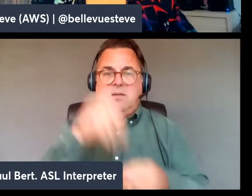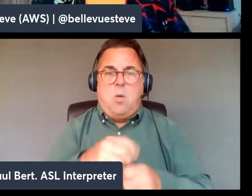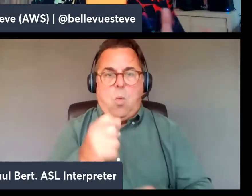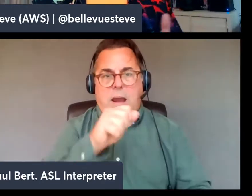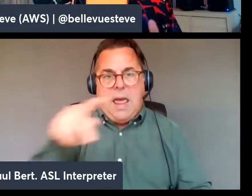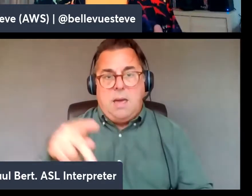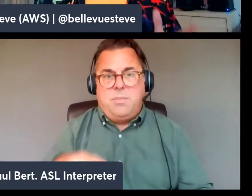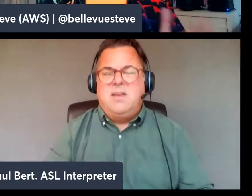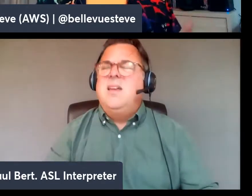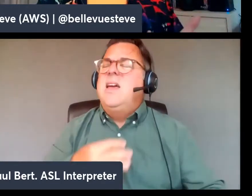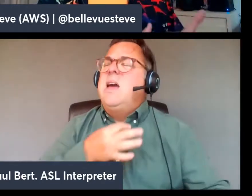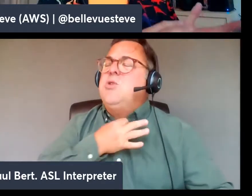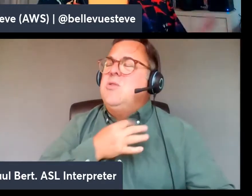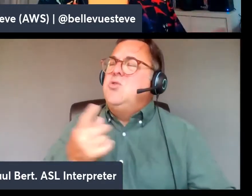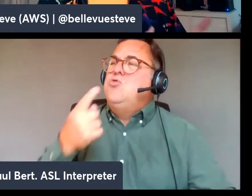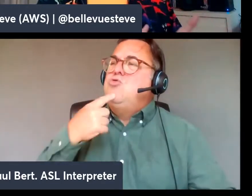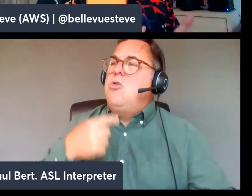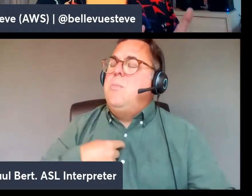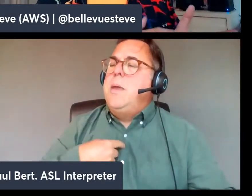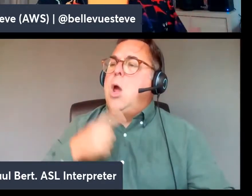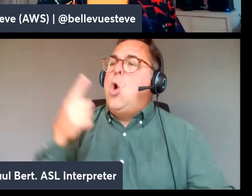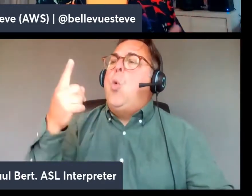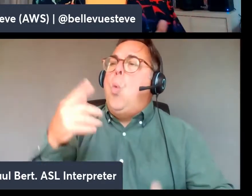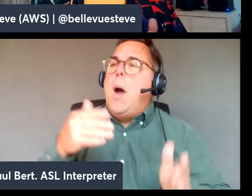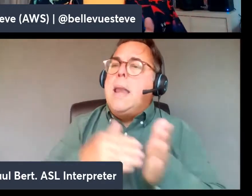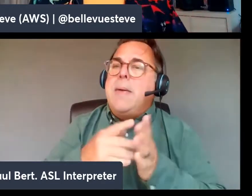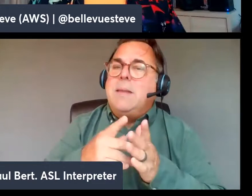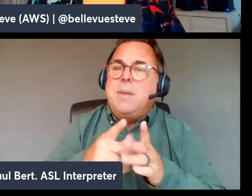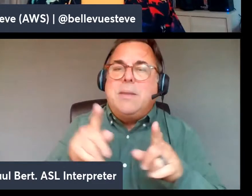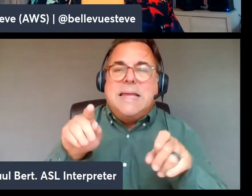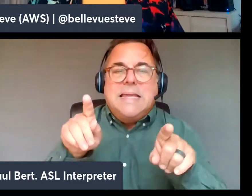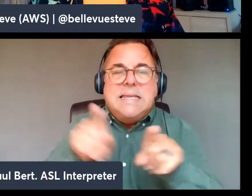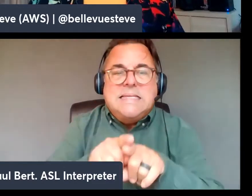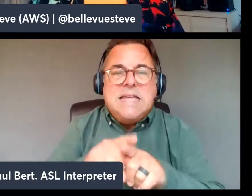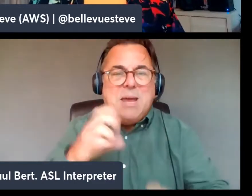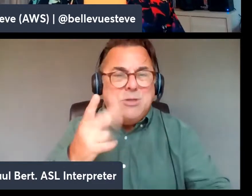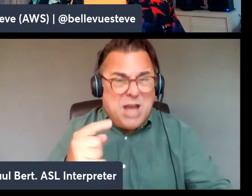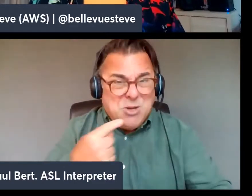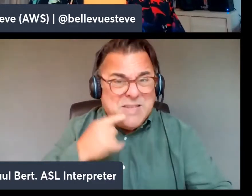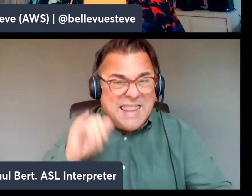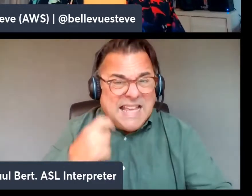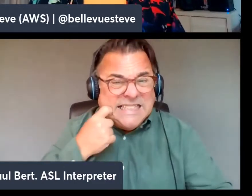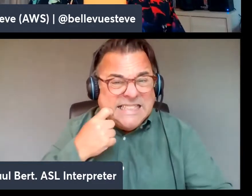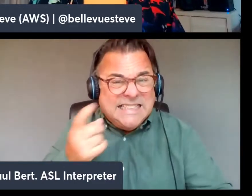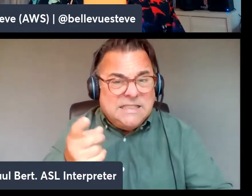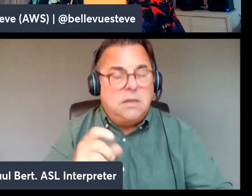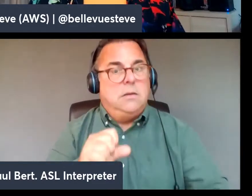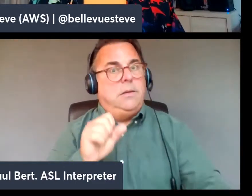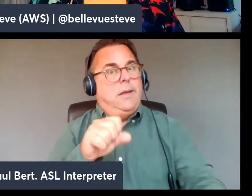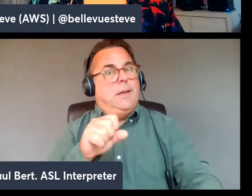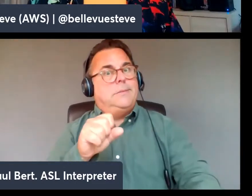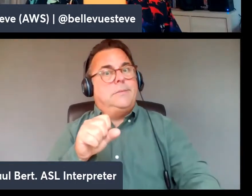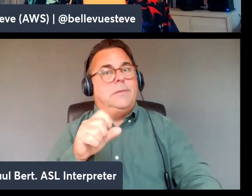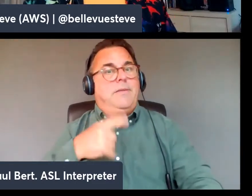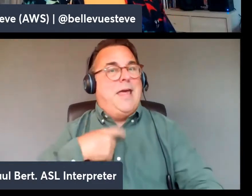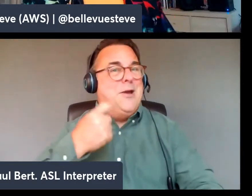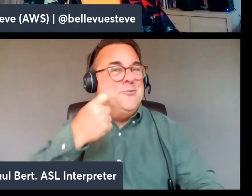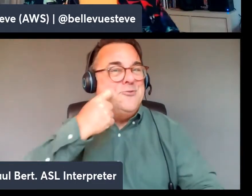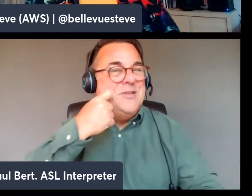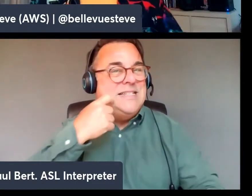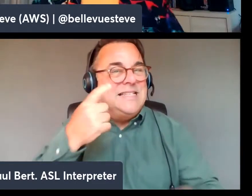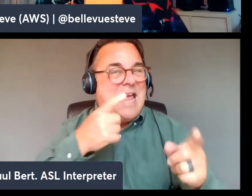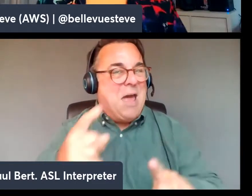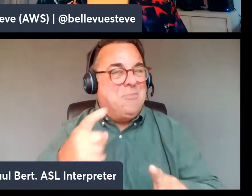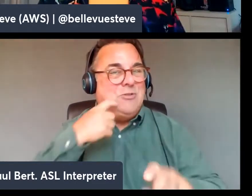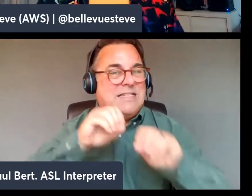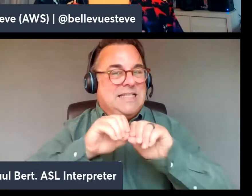Cool. Did I hear you right? Then did you just say a million users simultaneously in a chat room? Yes, that was a recent